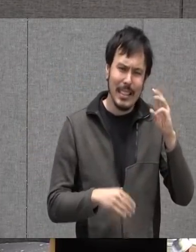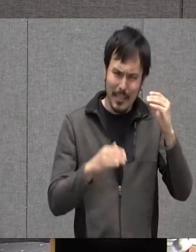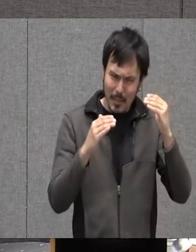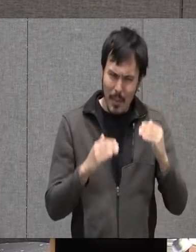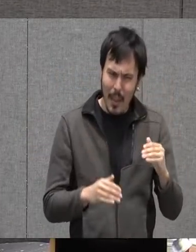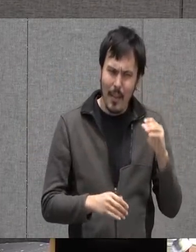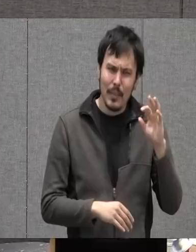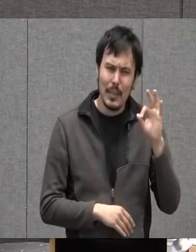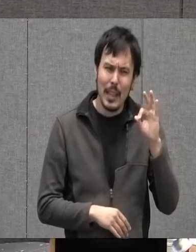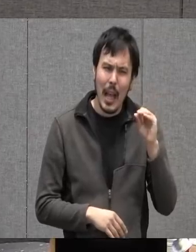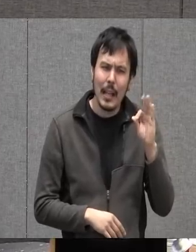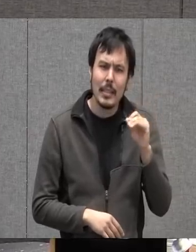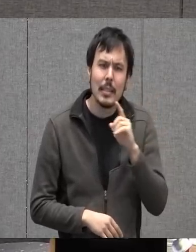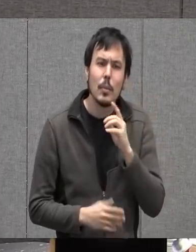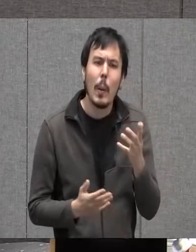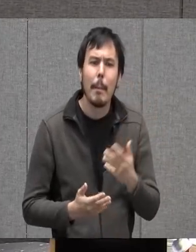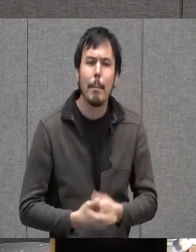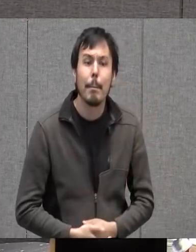the 90s?